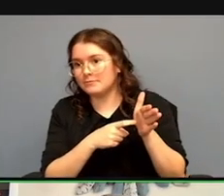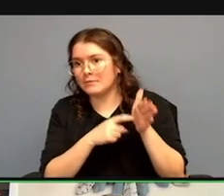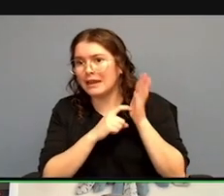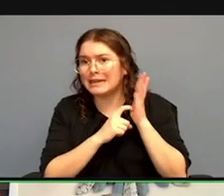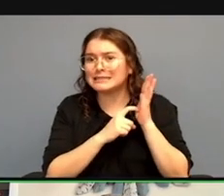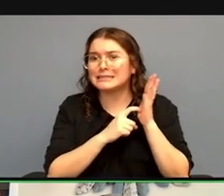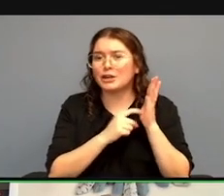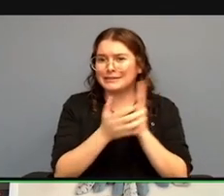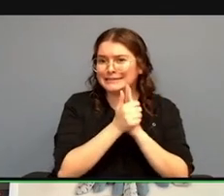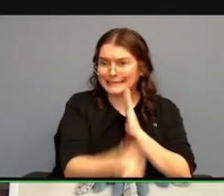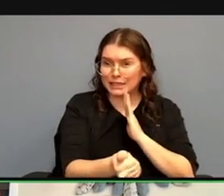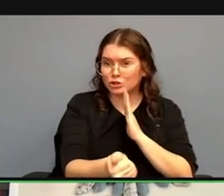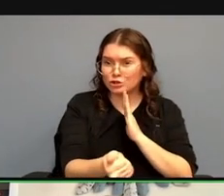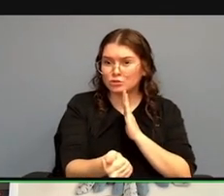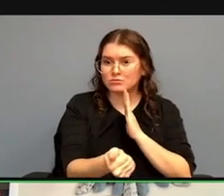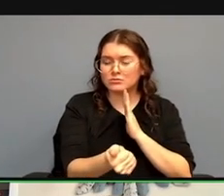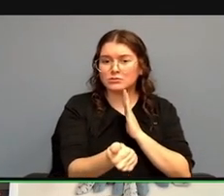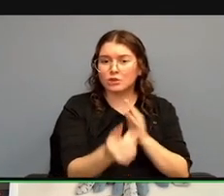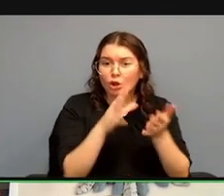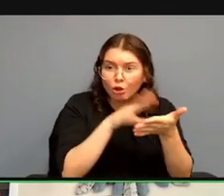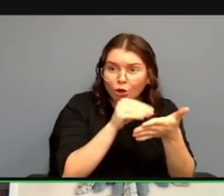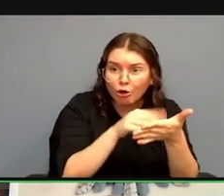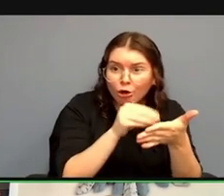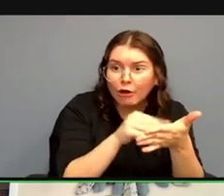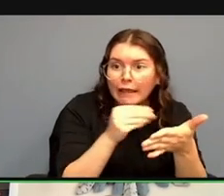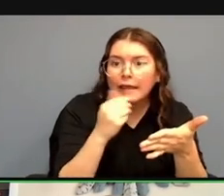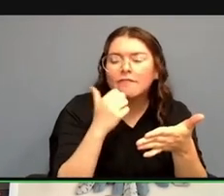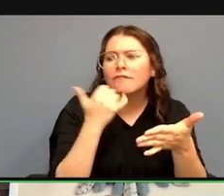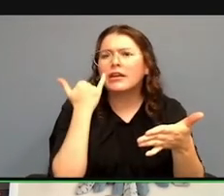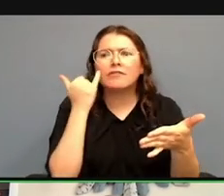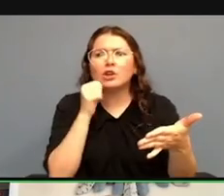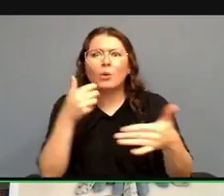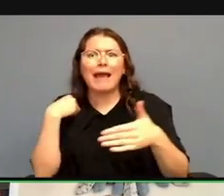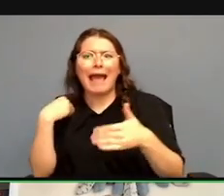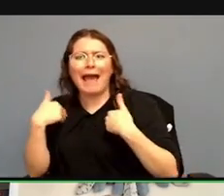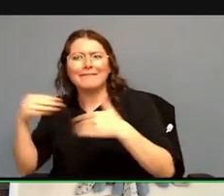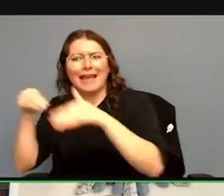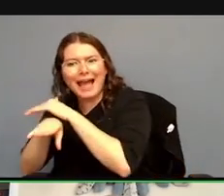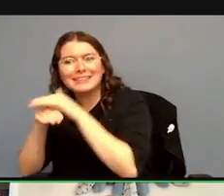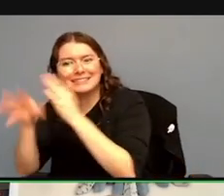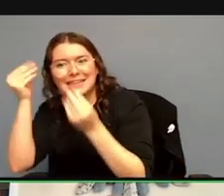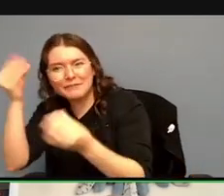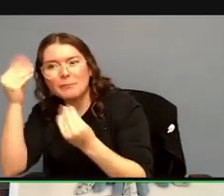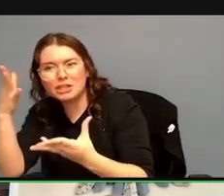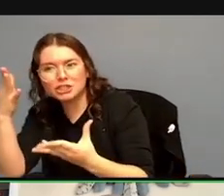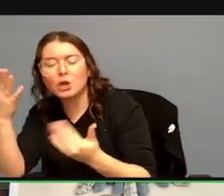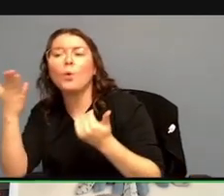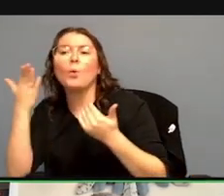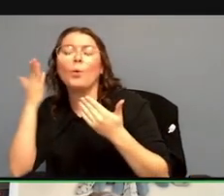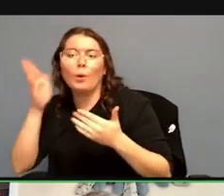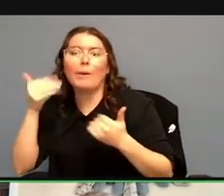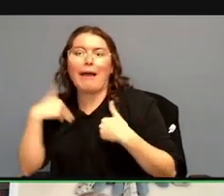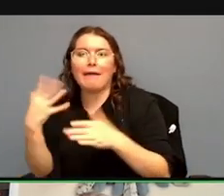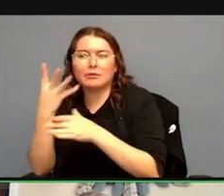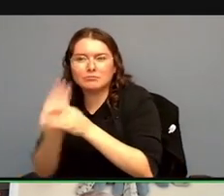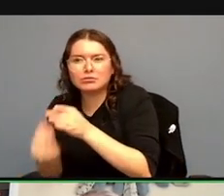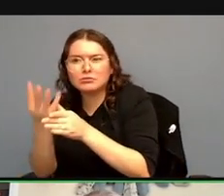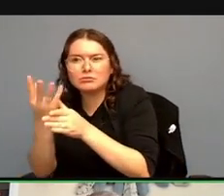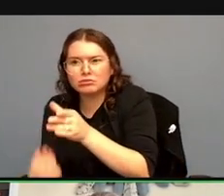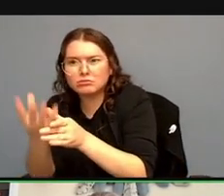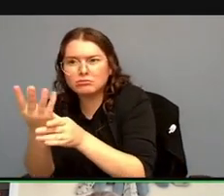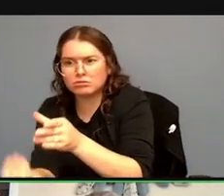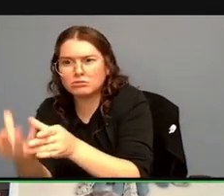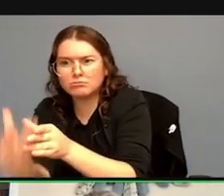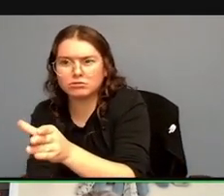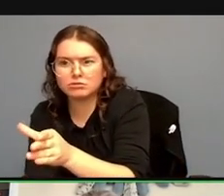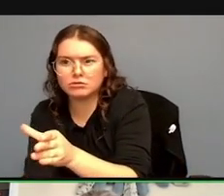skills to learn, if that student doesn't have access to information, there's going to be gaps in their learning. So it